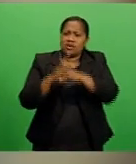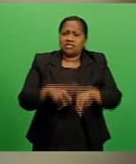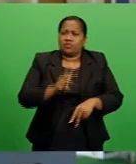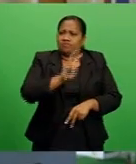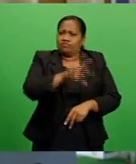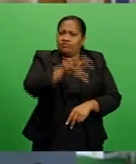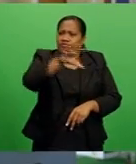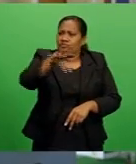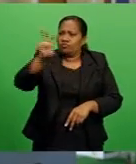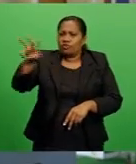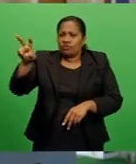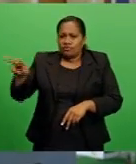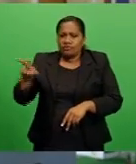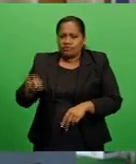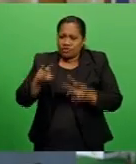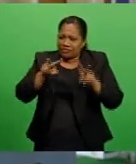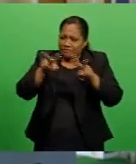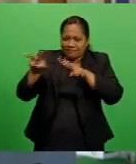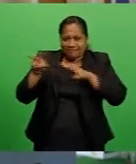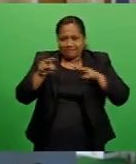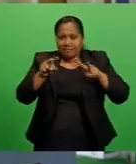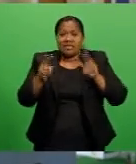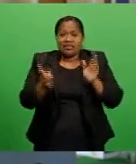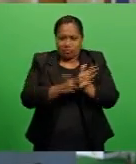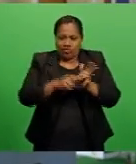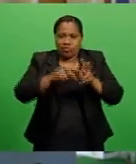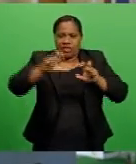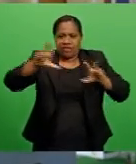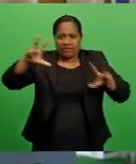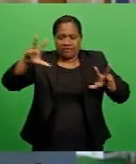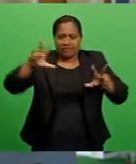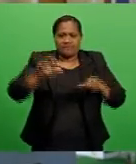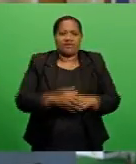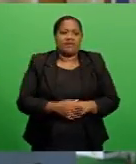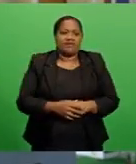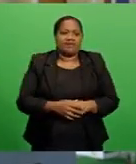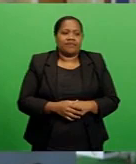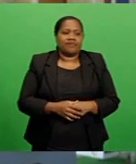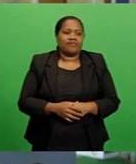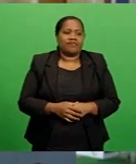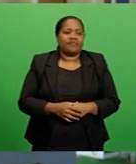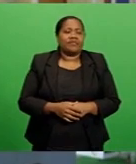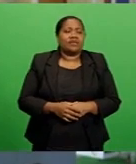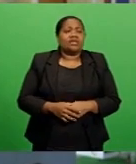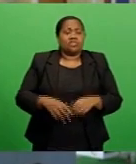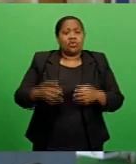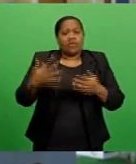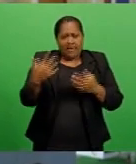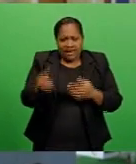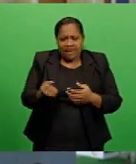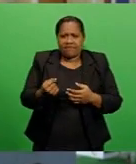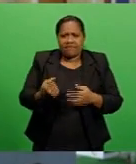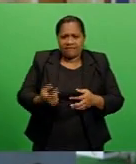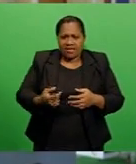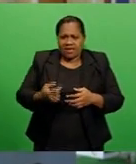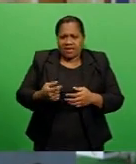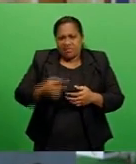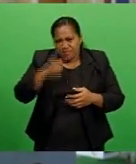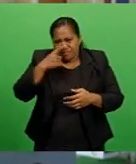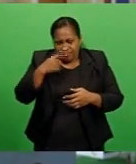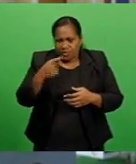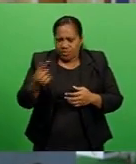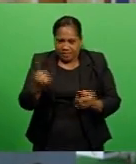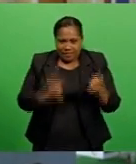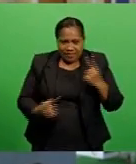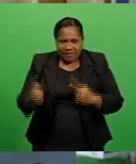Honolulu. President Delashaw Elder says a number of young promising athletes are coming through and they will be a force to reckon